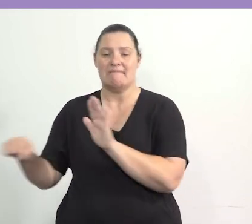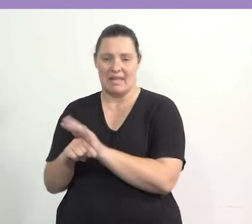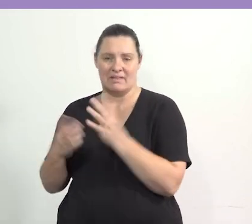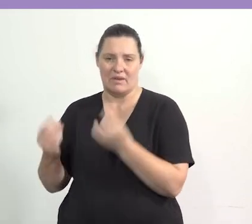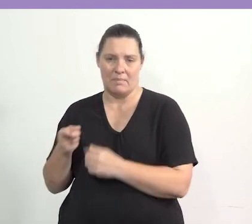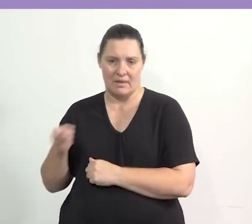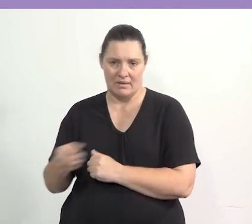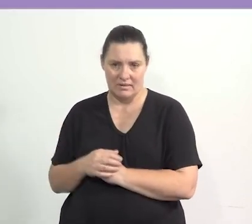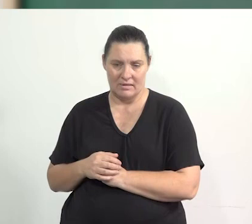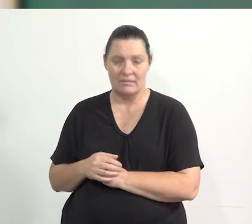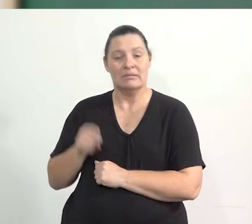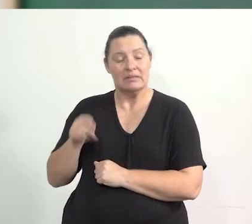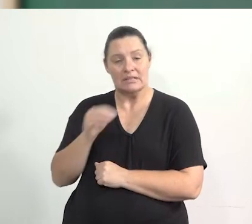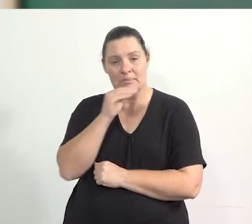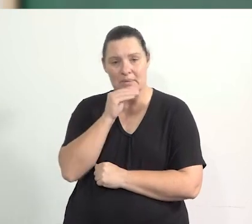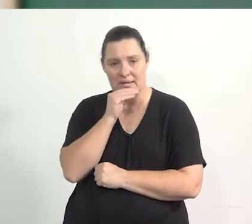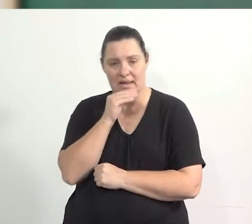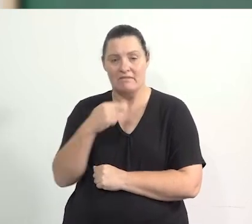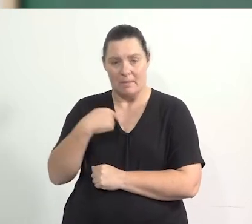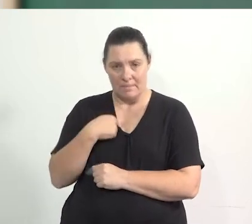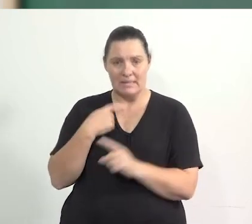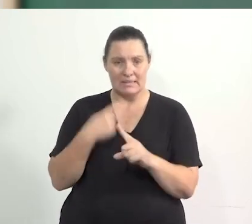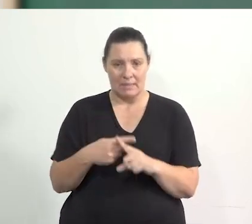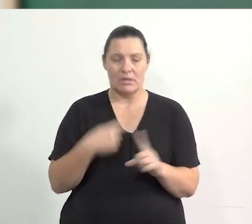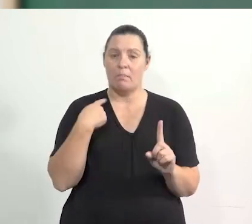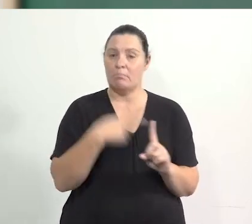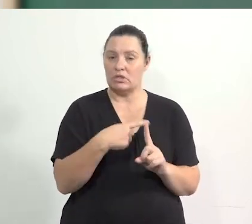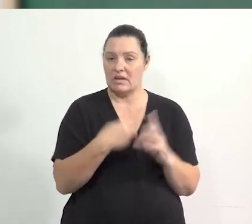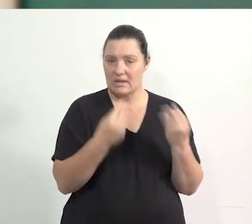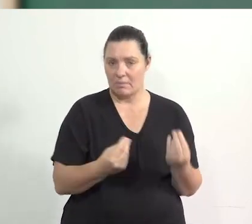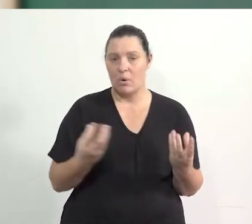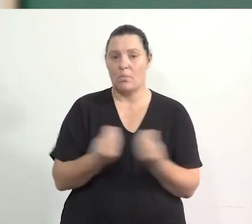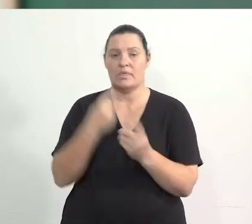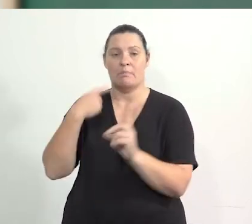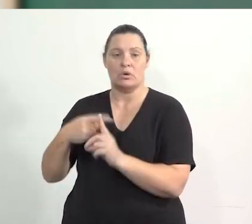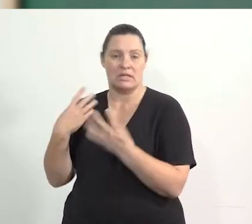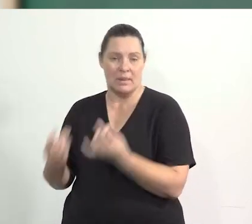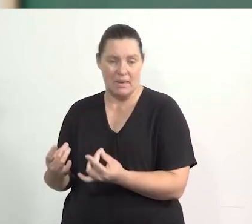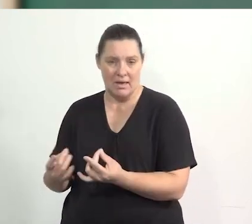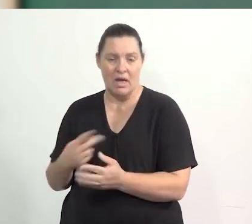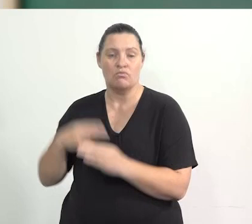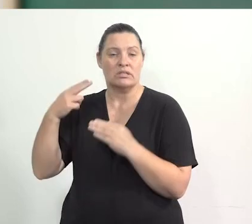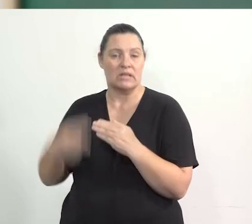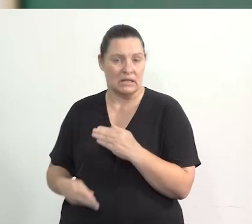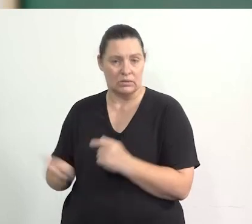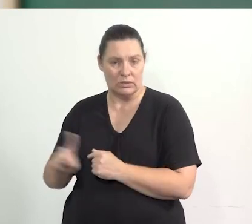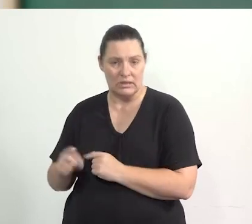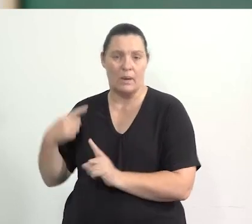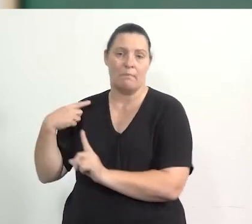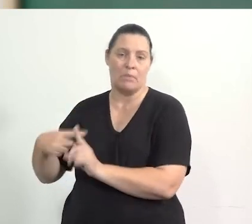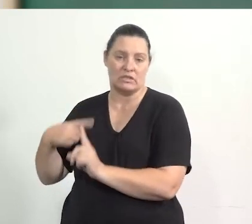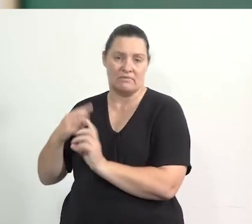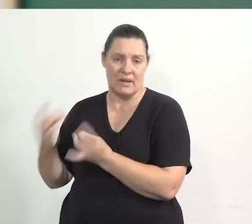number. Remember, this means that if I am multiplying a positive number with a positive number, then the result will be